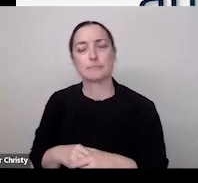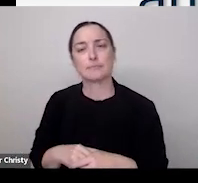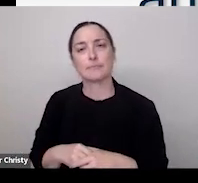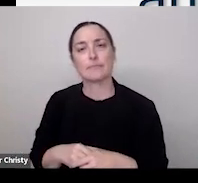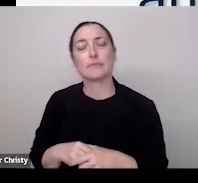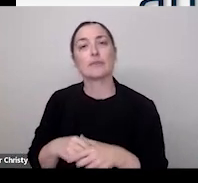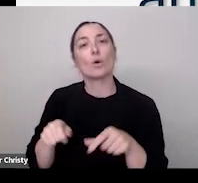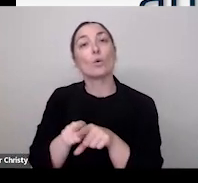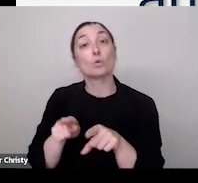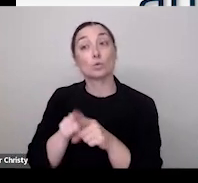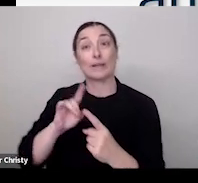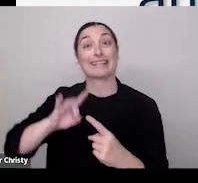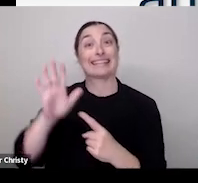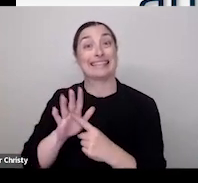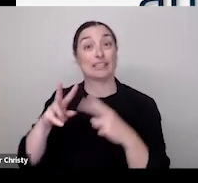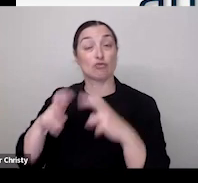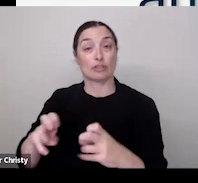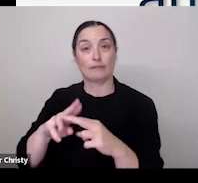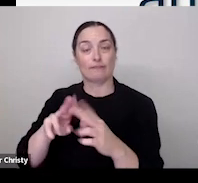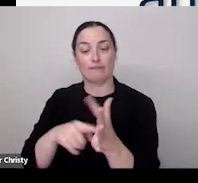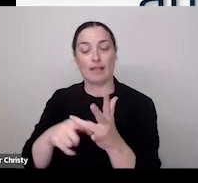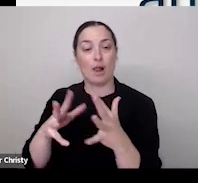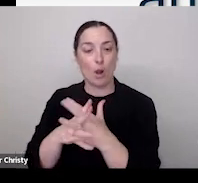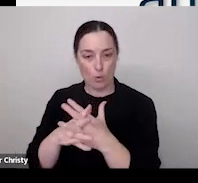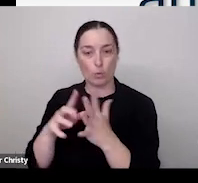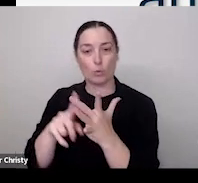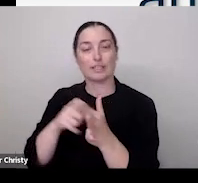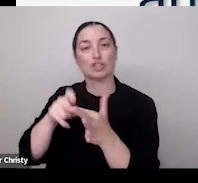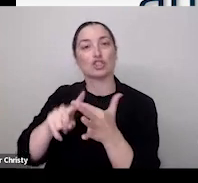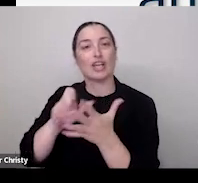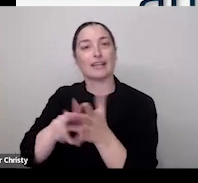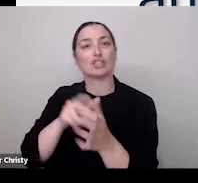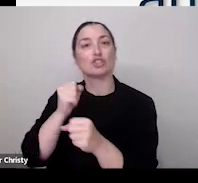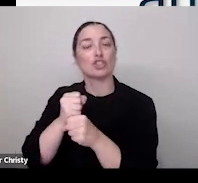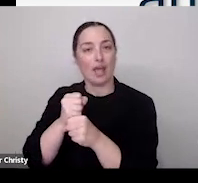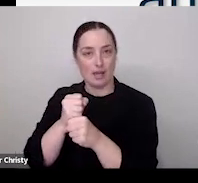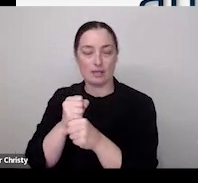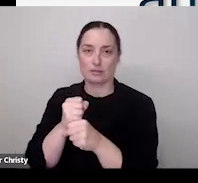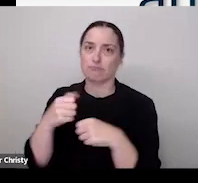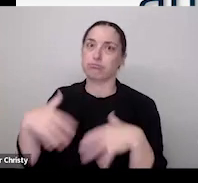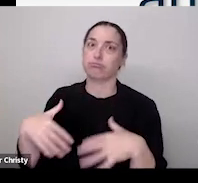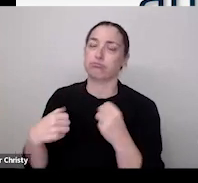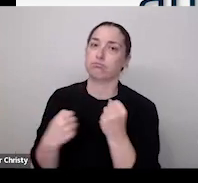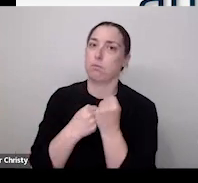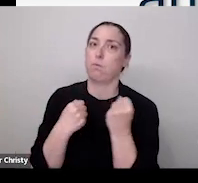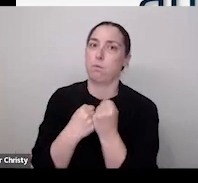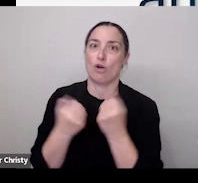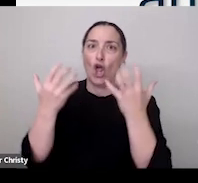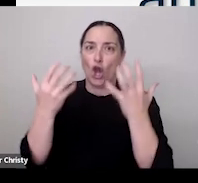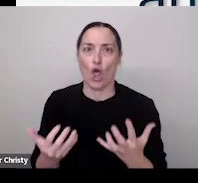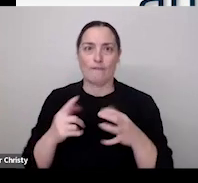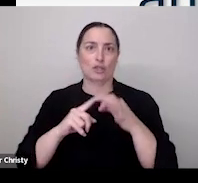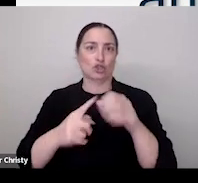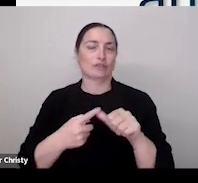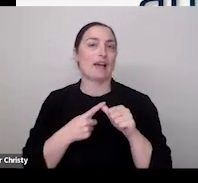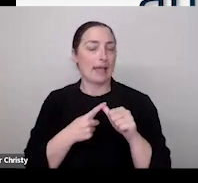a key research fellow, Jade Chang, who's been really instrumental in supporting much of the survey work that